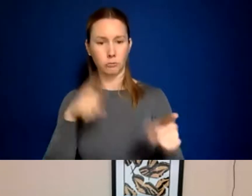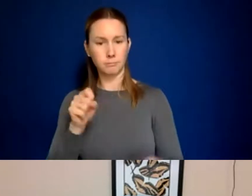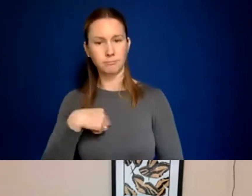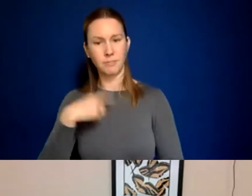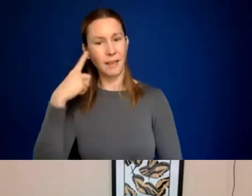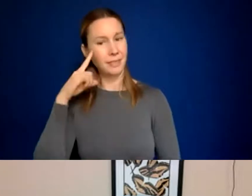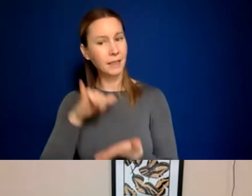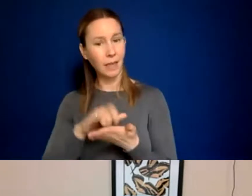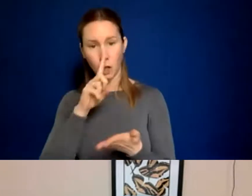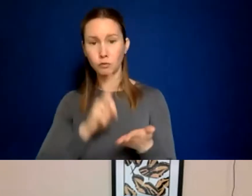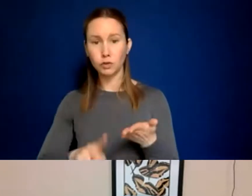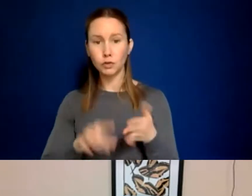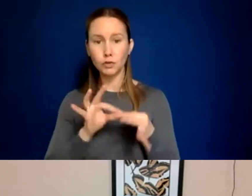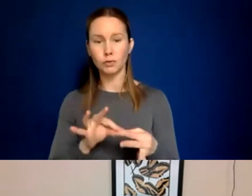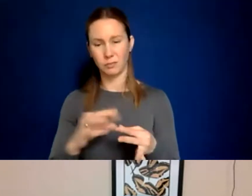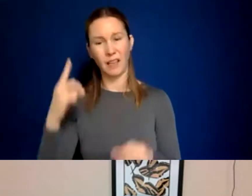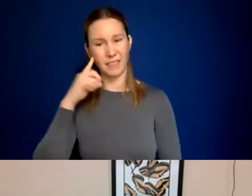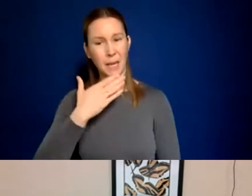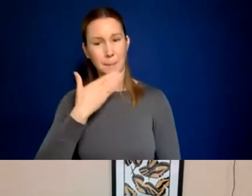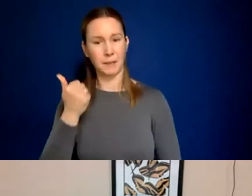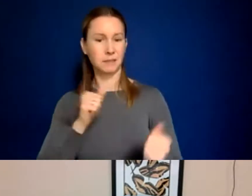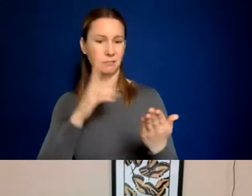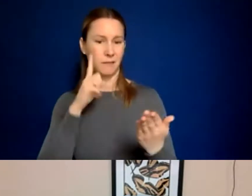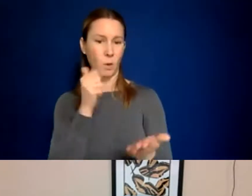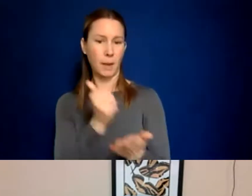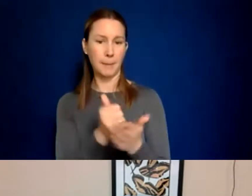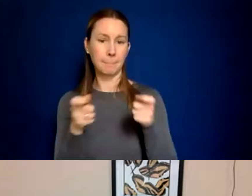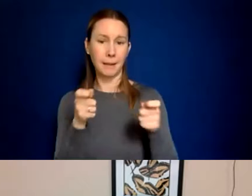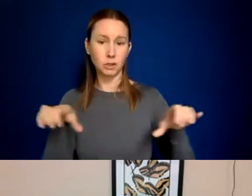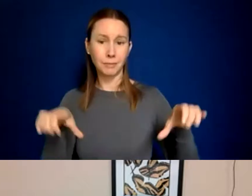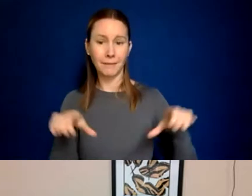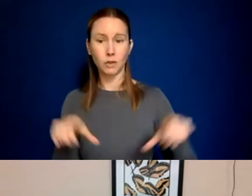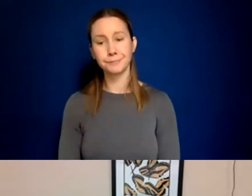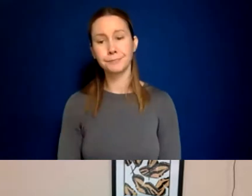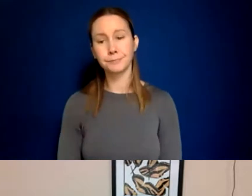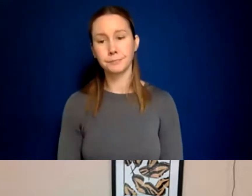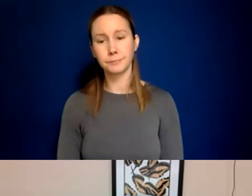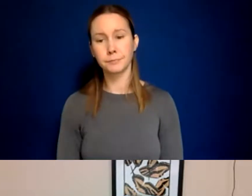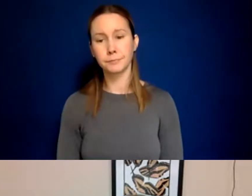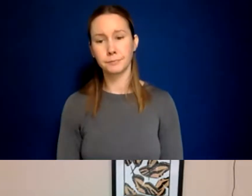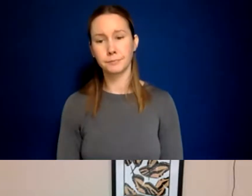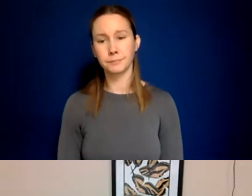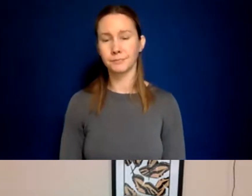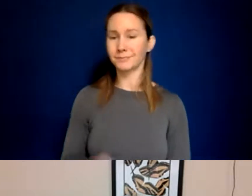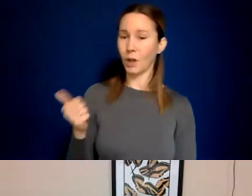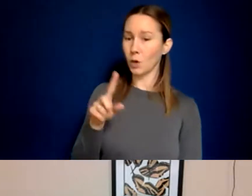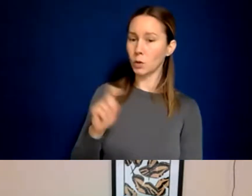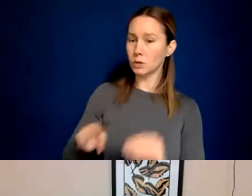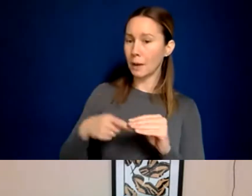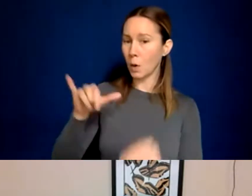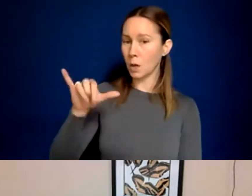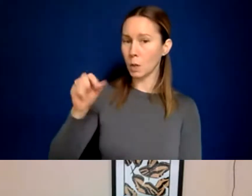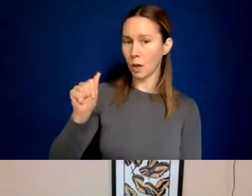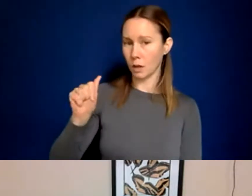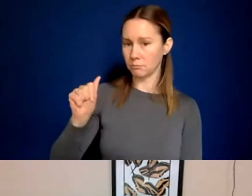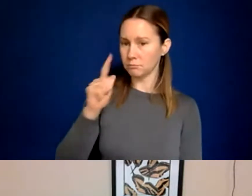as the research goes, to kind of be one of the best things at helping to manage behaviors. Thank you. Another question is about yoga. Who would